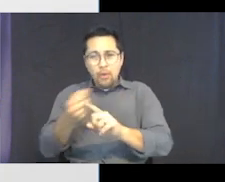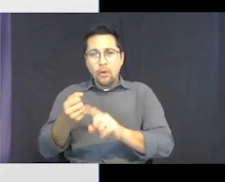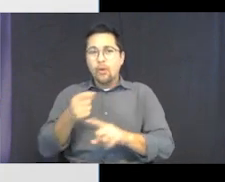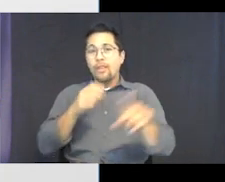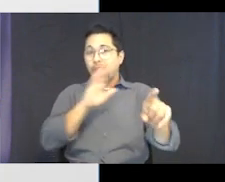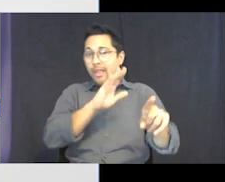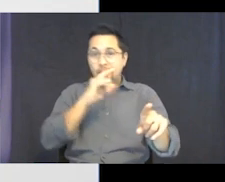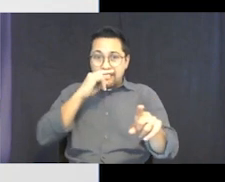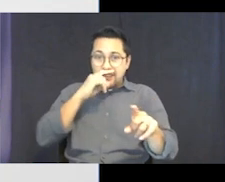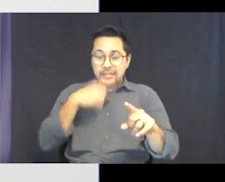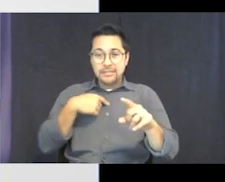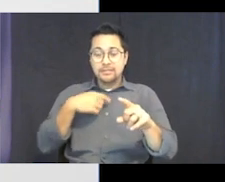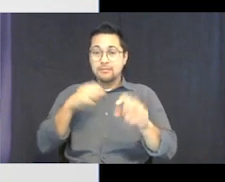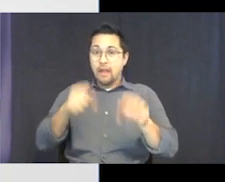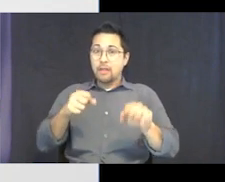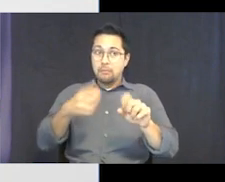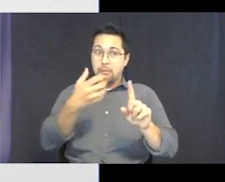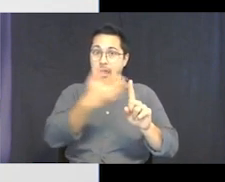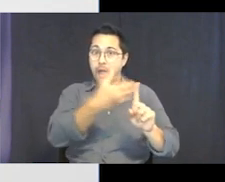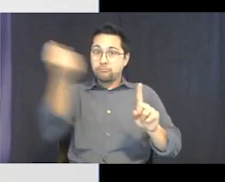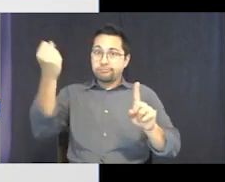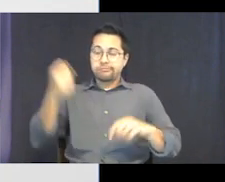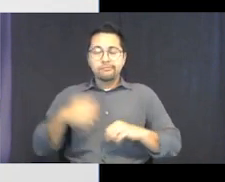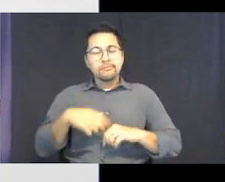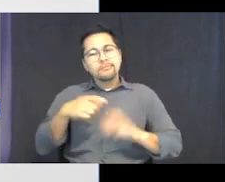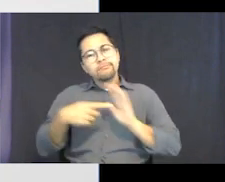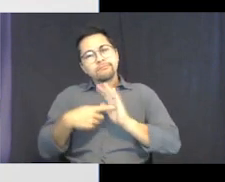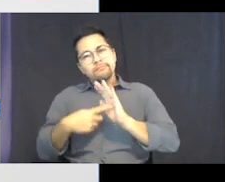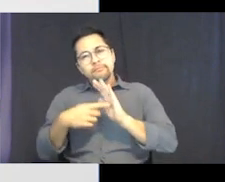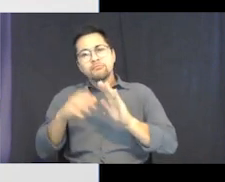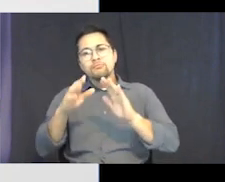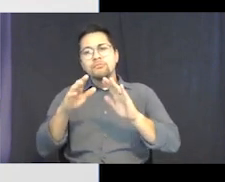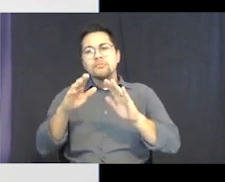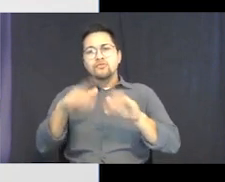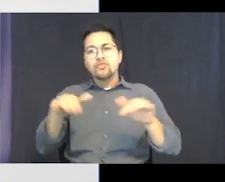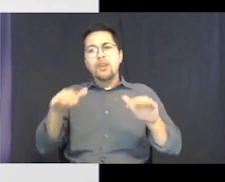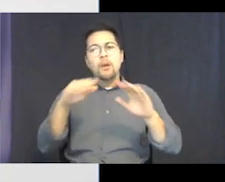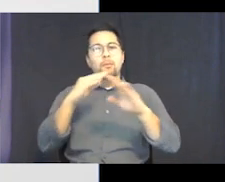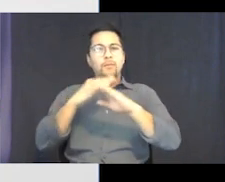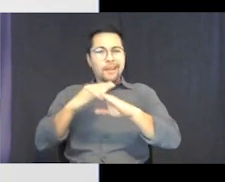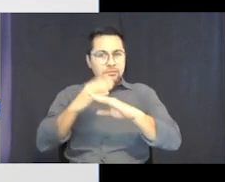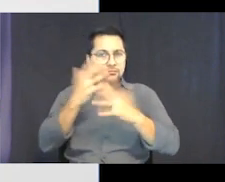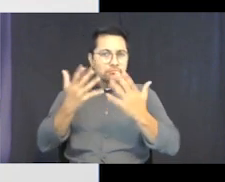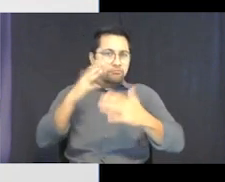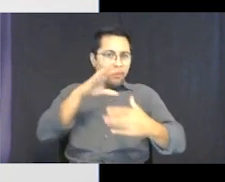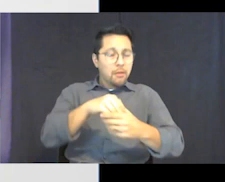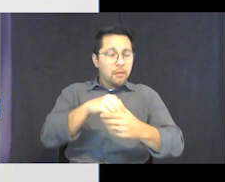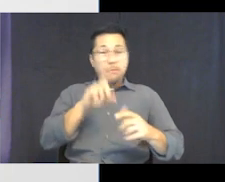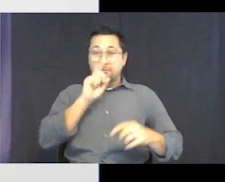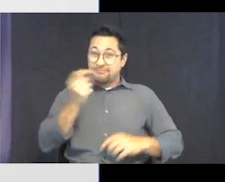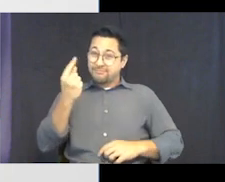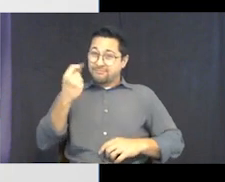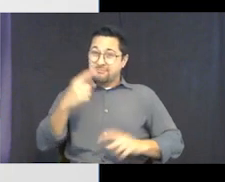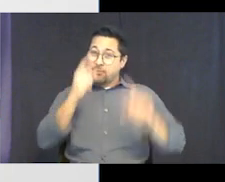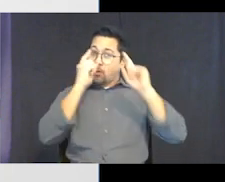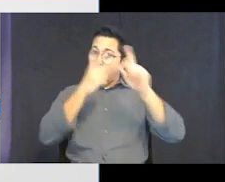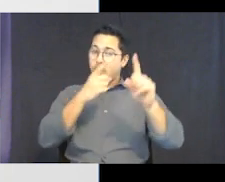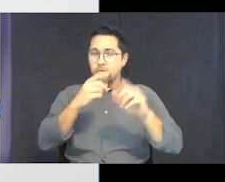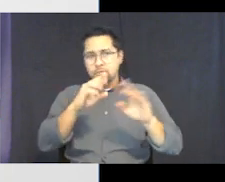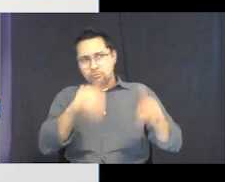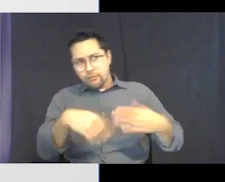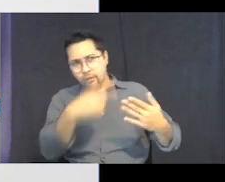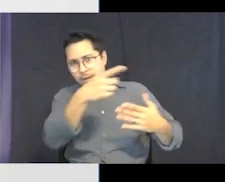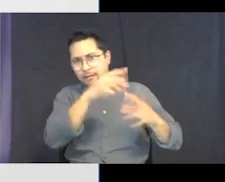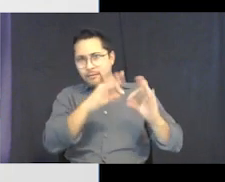risk of being removed. So, for example, child protection may be involved, but the goal is to provide that